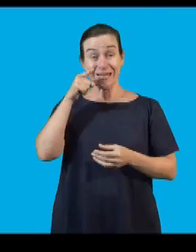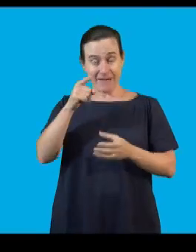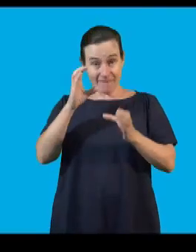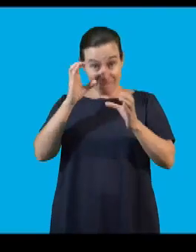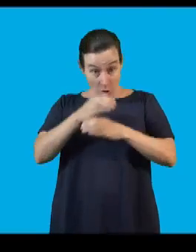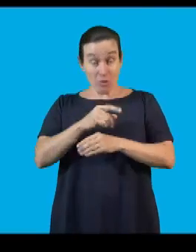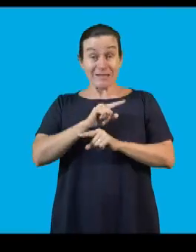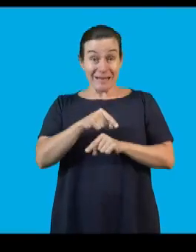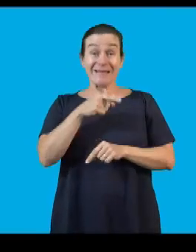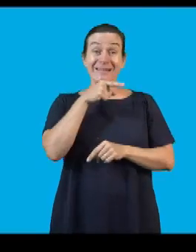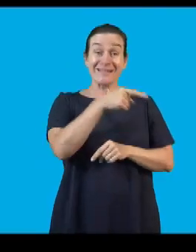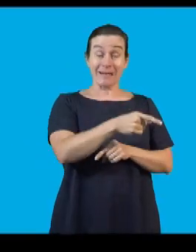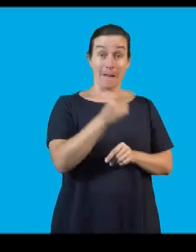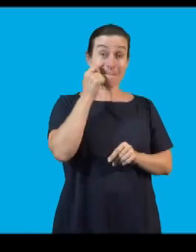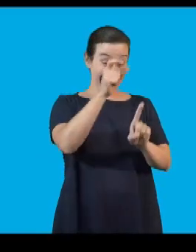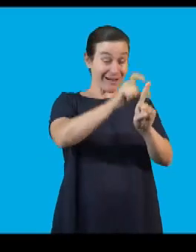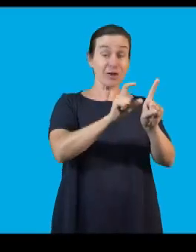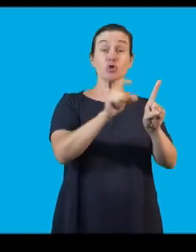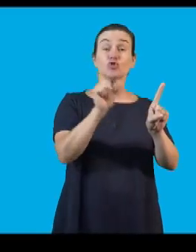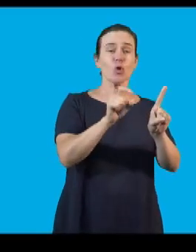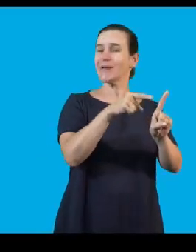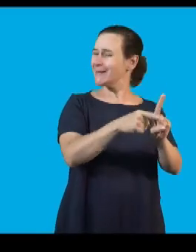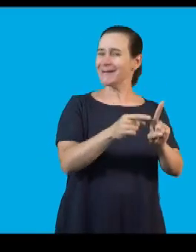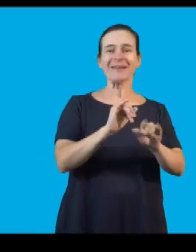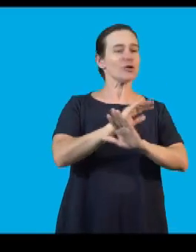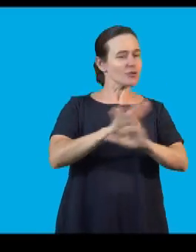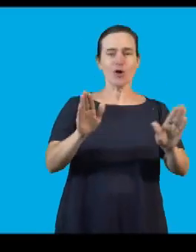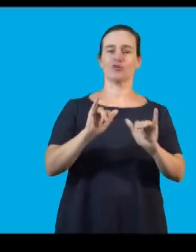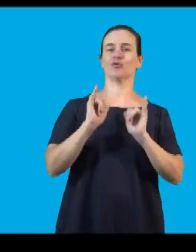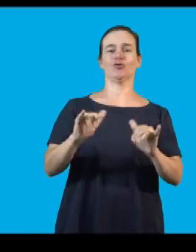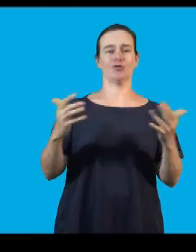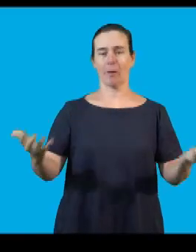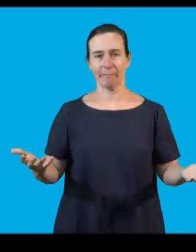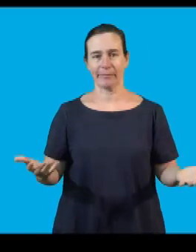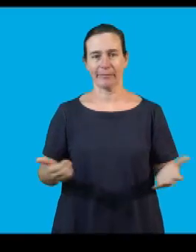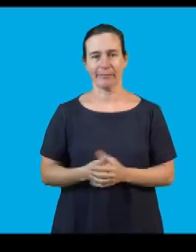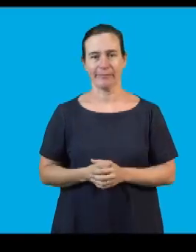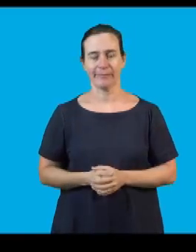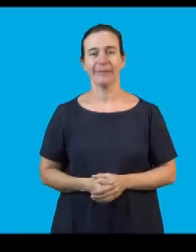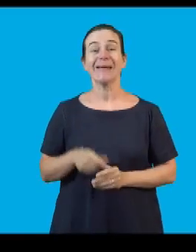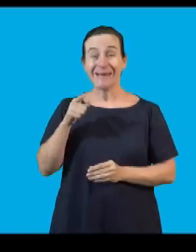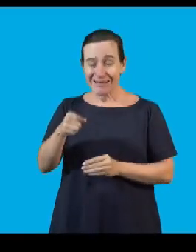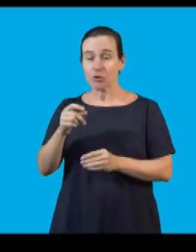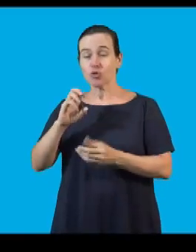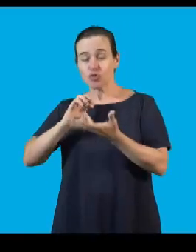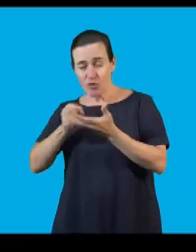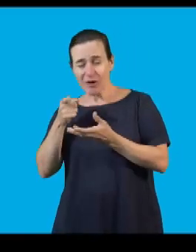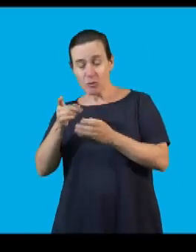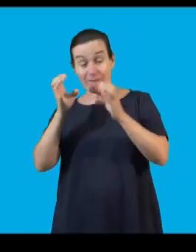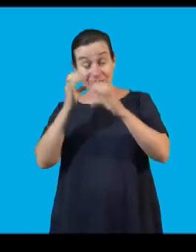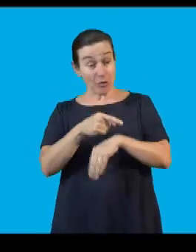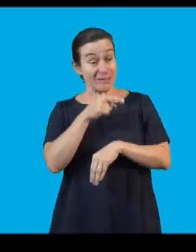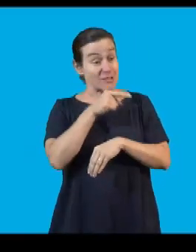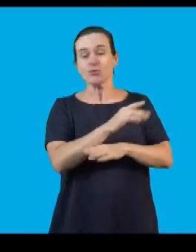says he is emphasizing, all right? He's putting emphasis on this point. He's driving this